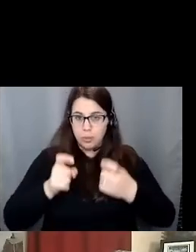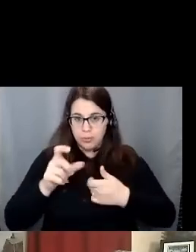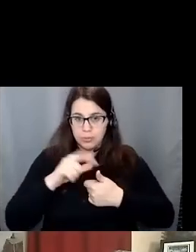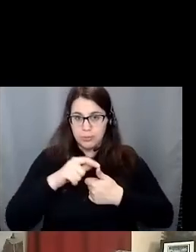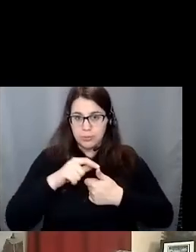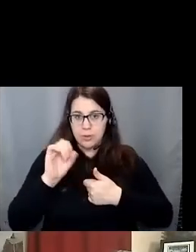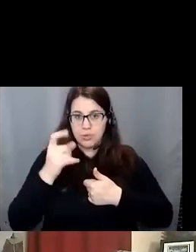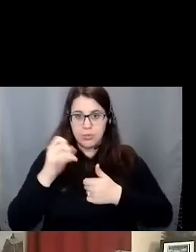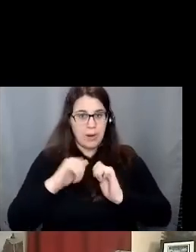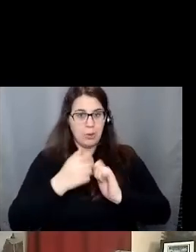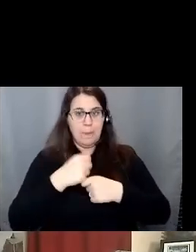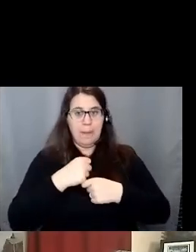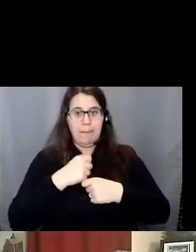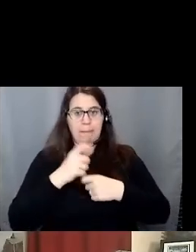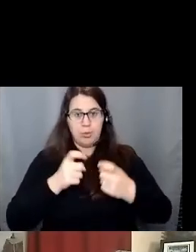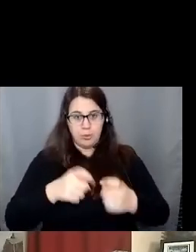going to see is this drop-down menu.